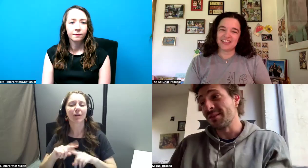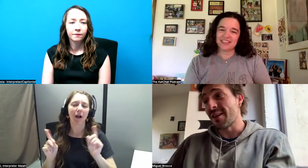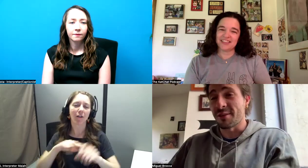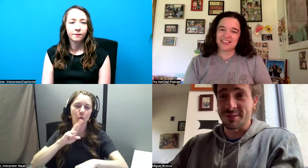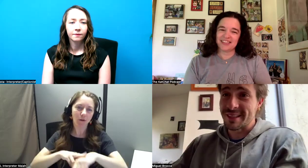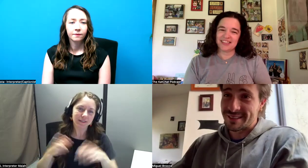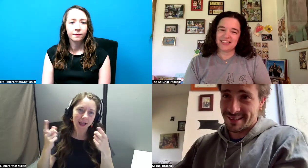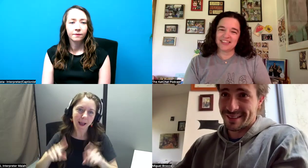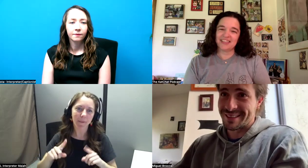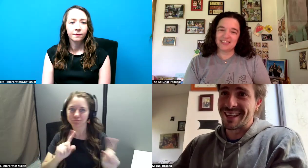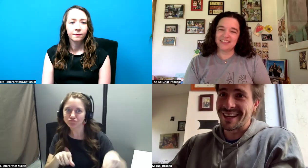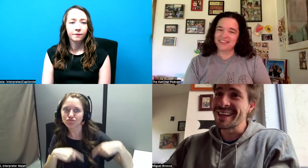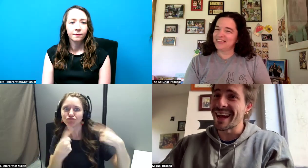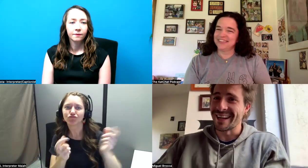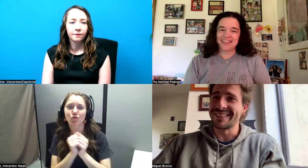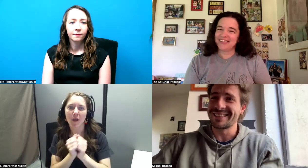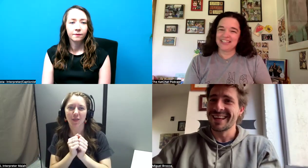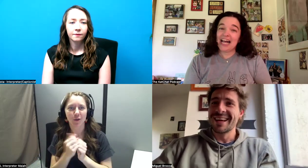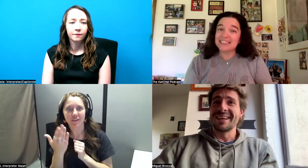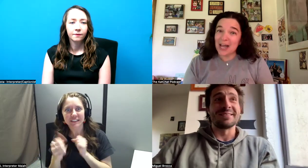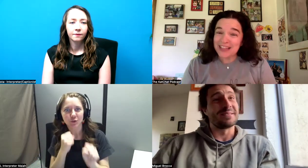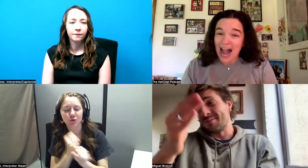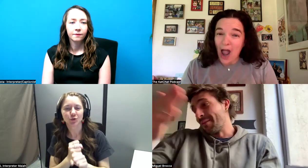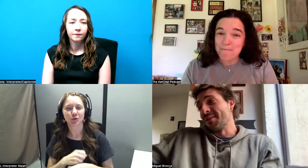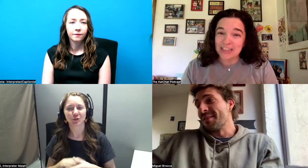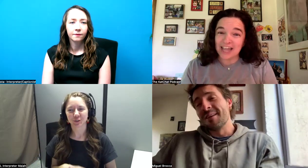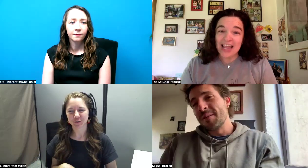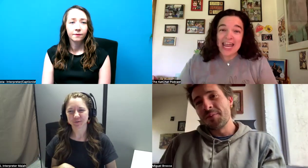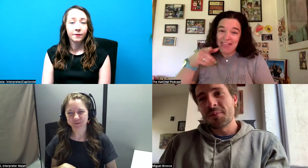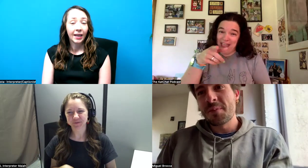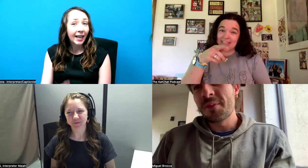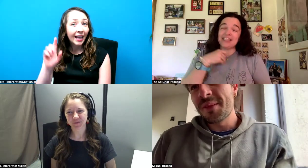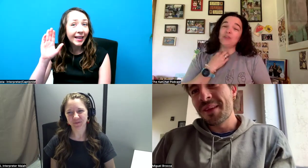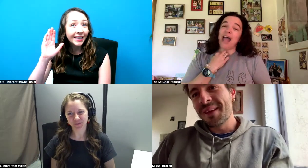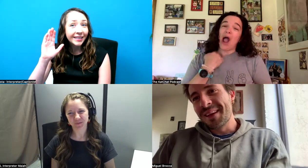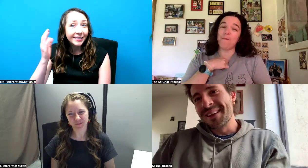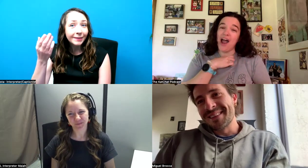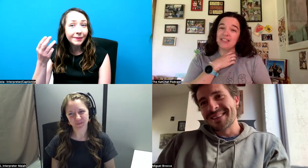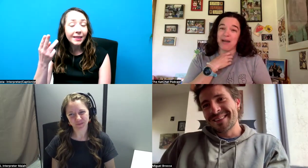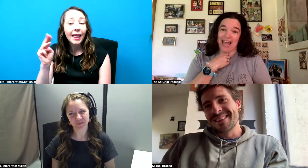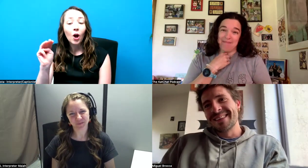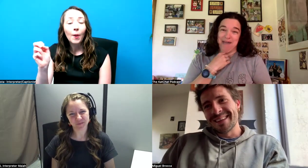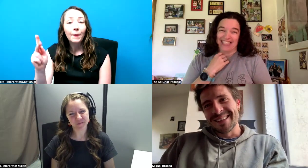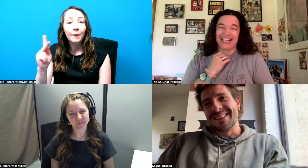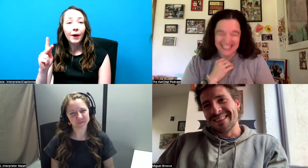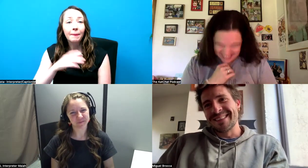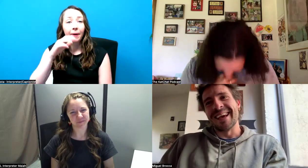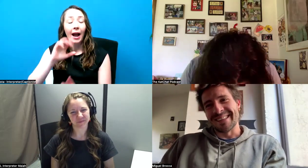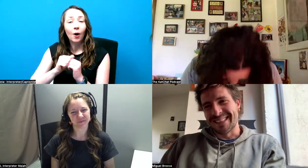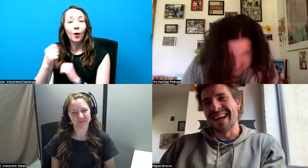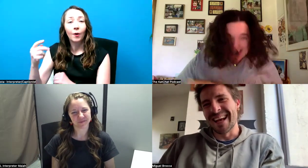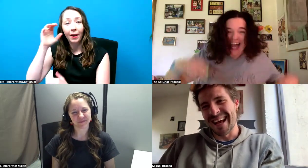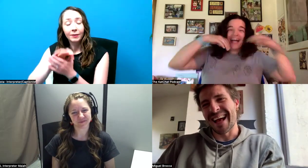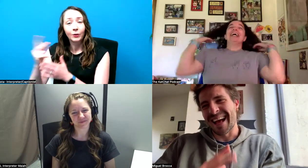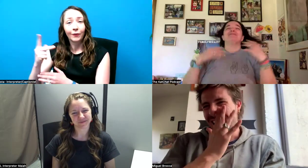we've been together ever since. And it's, yeah, It it's sounds like how been, my that sounds like how my husband and I met.